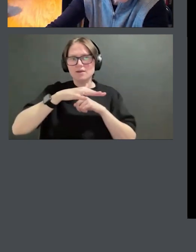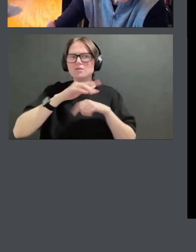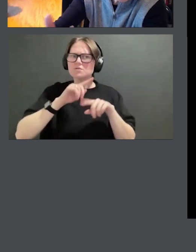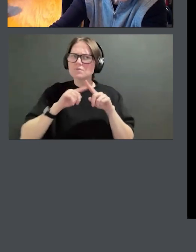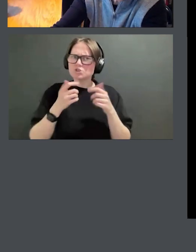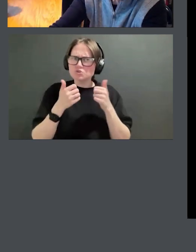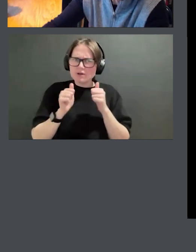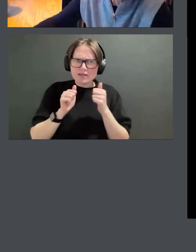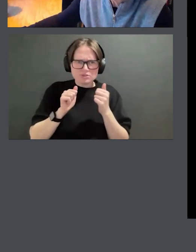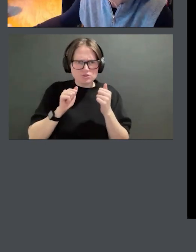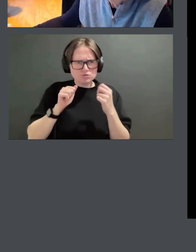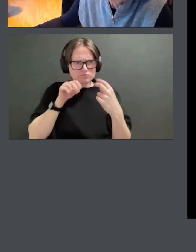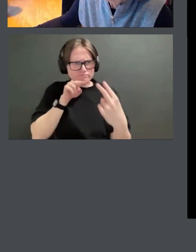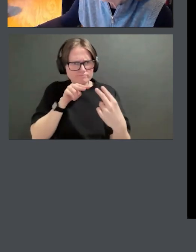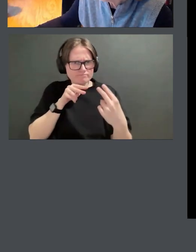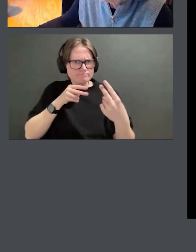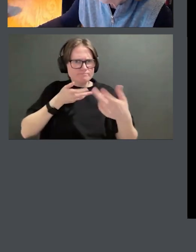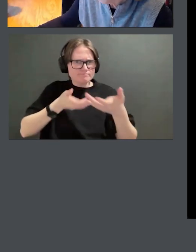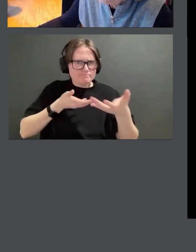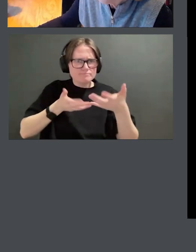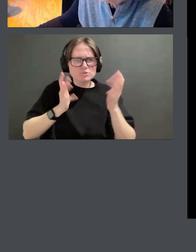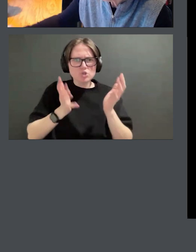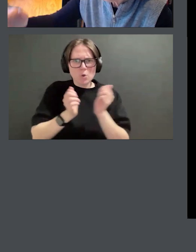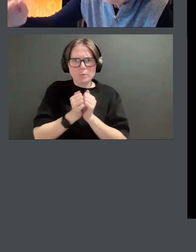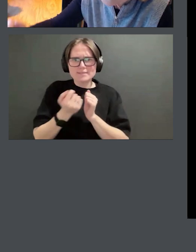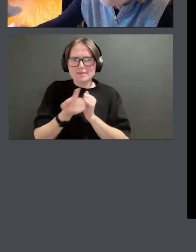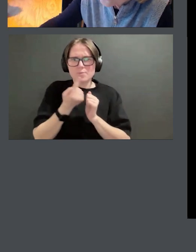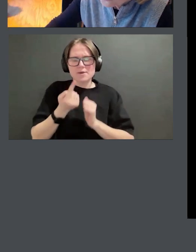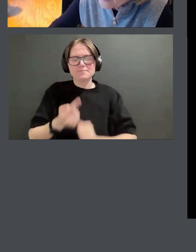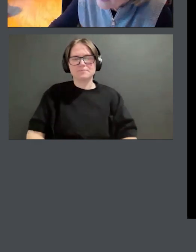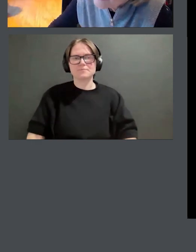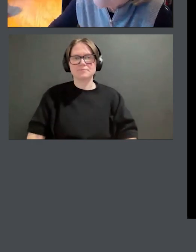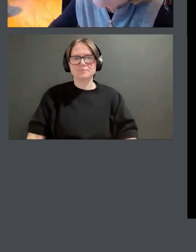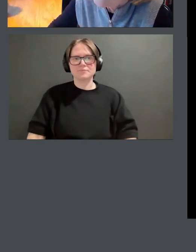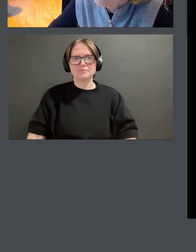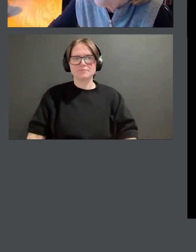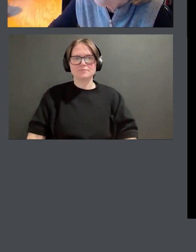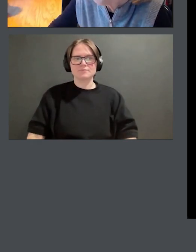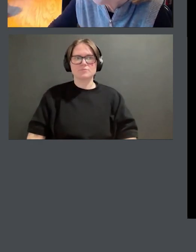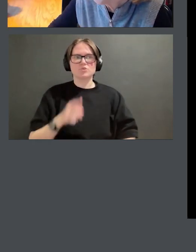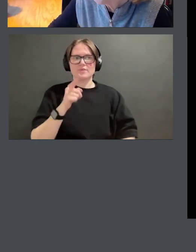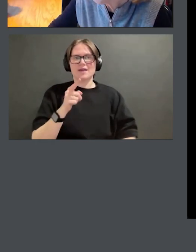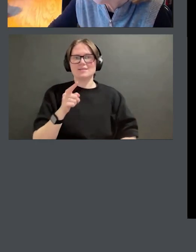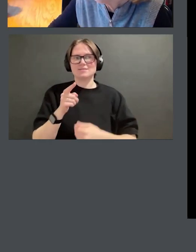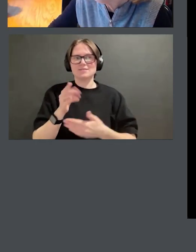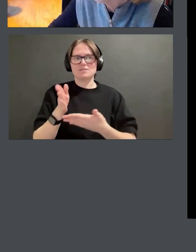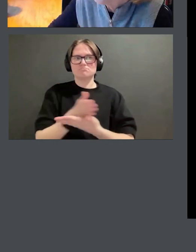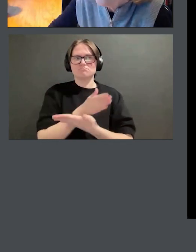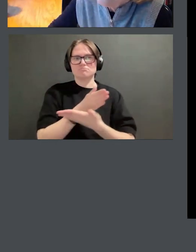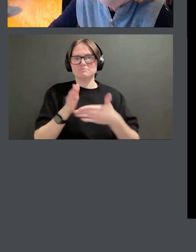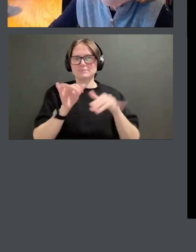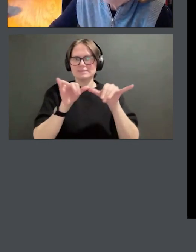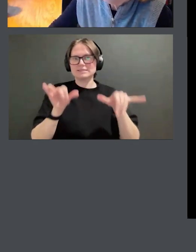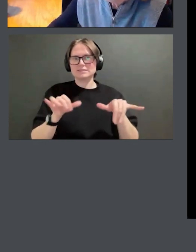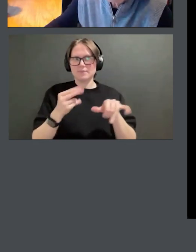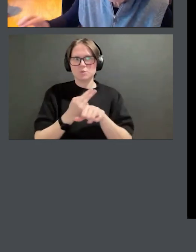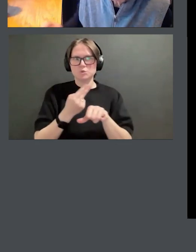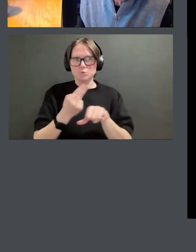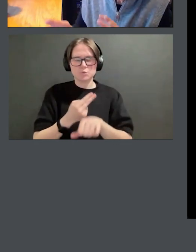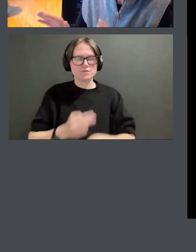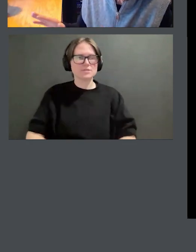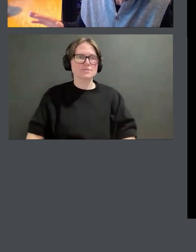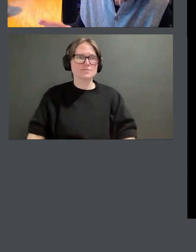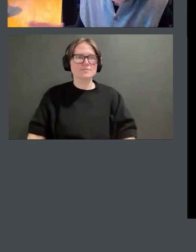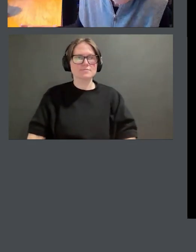with someone directly in front of her. So this is the ranking system that was used. And then we